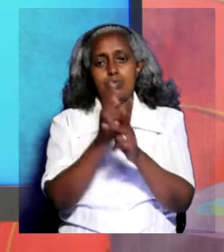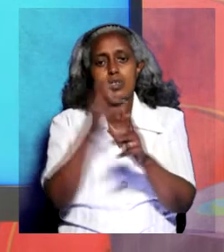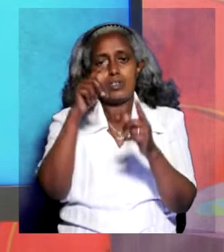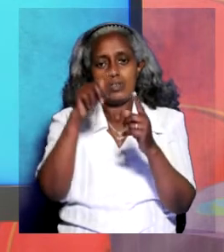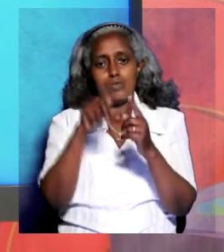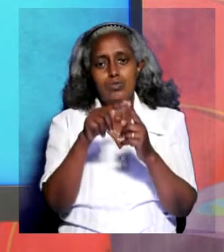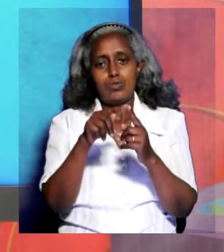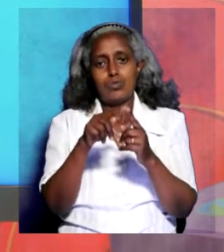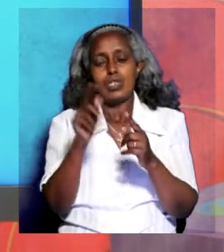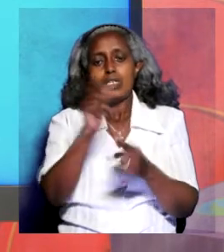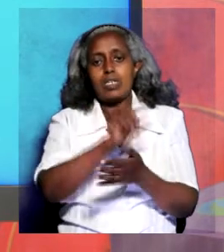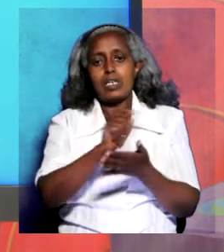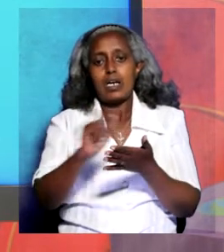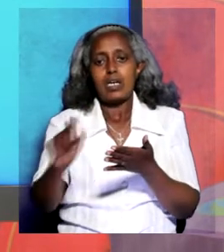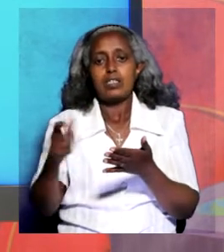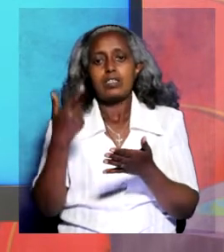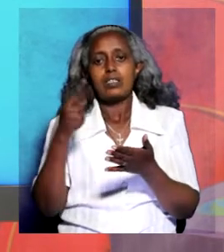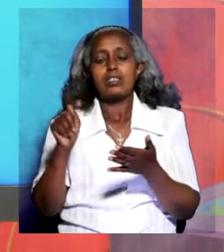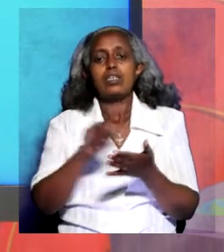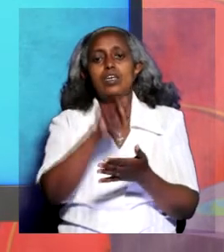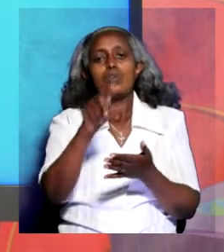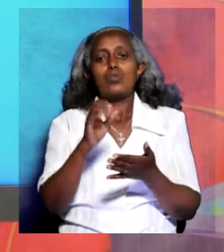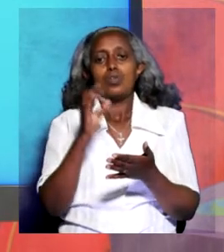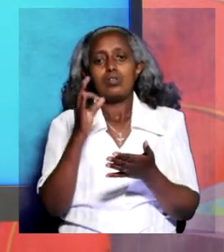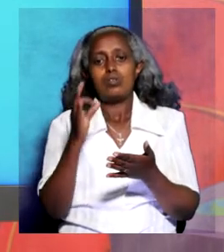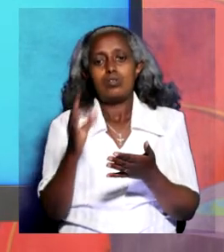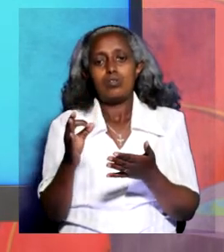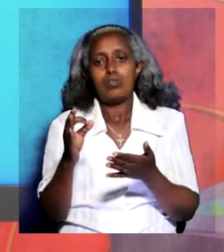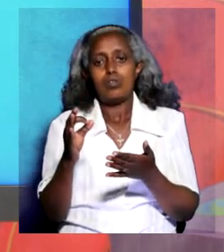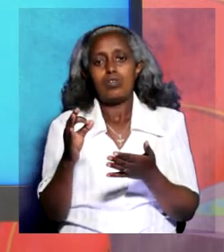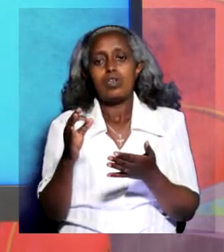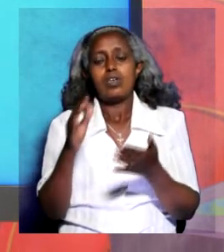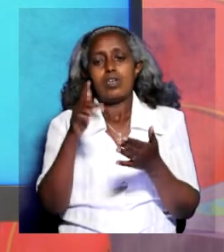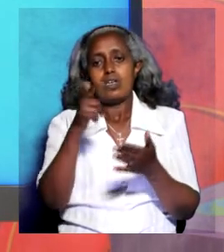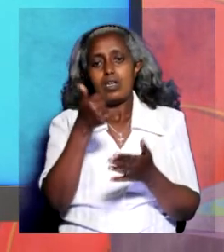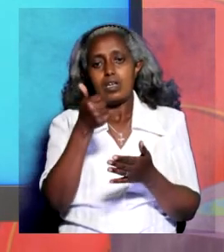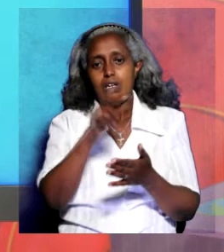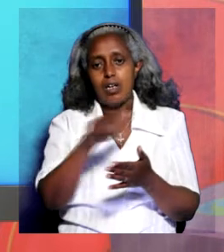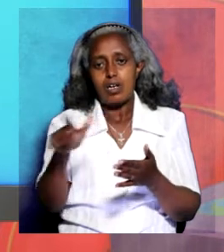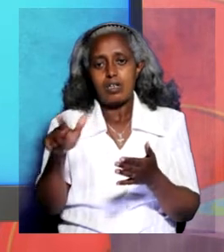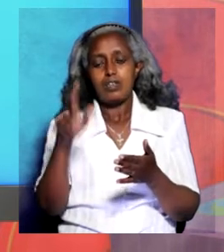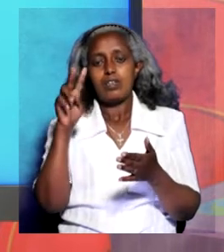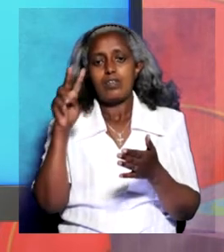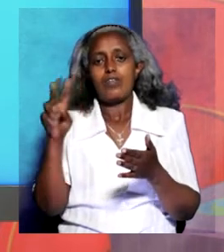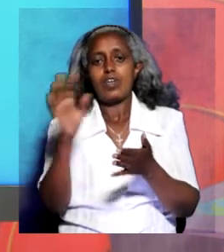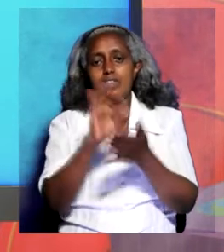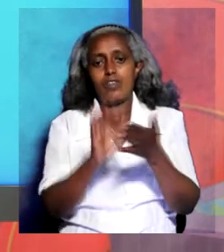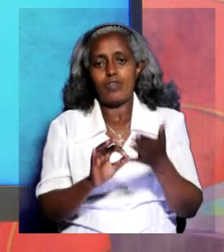to write equation of a line in vector form,